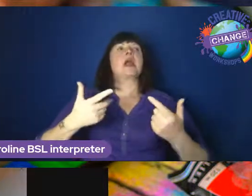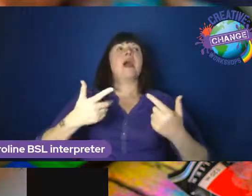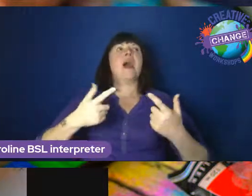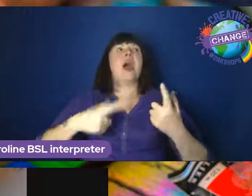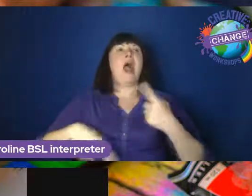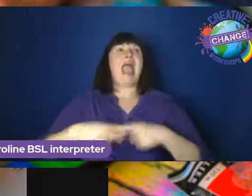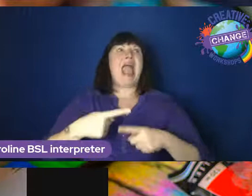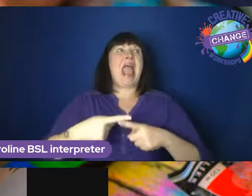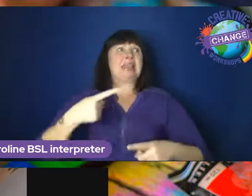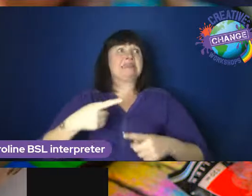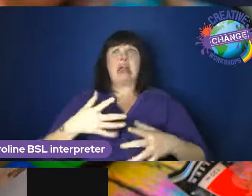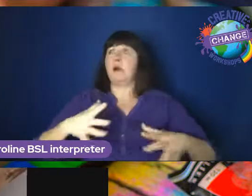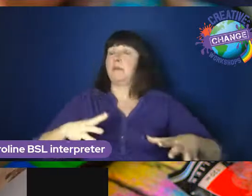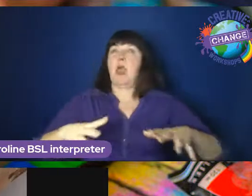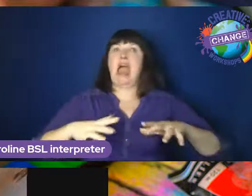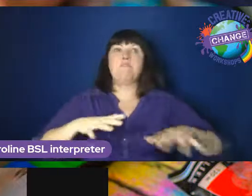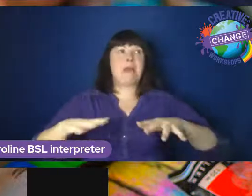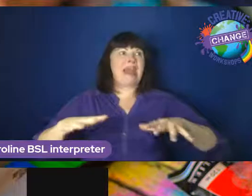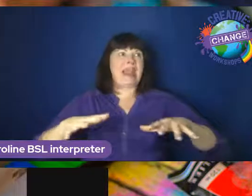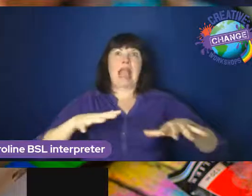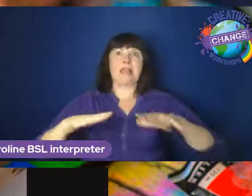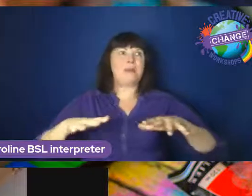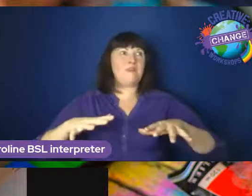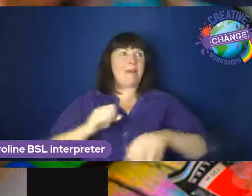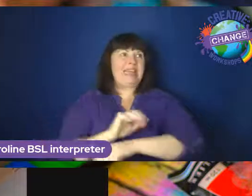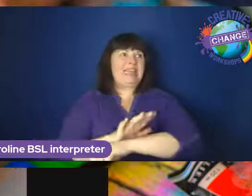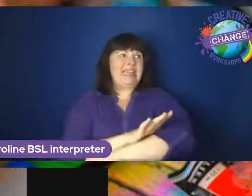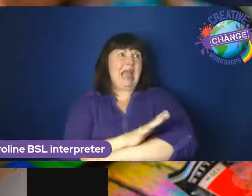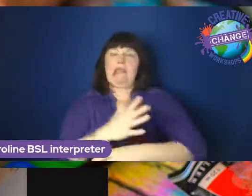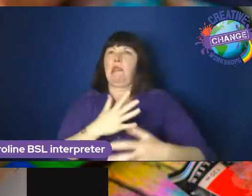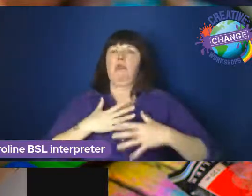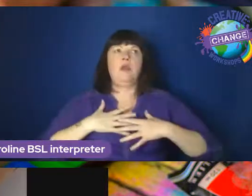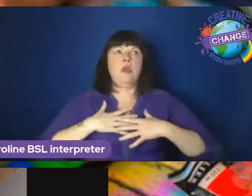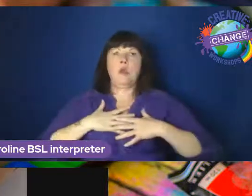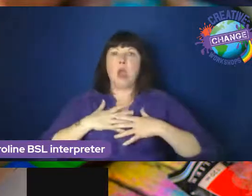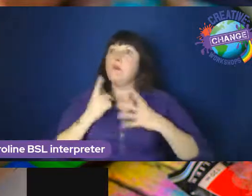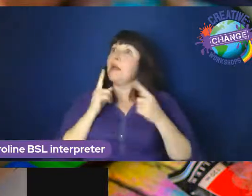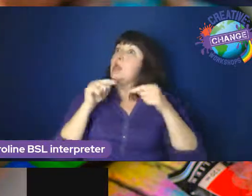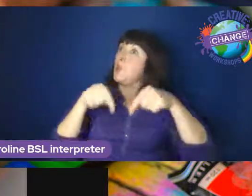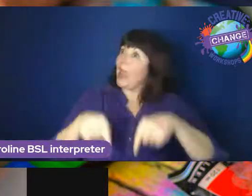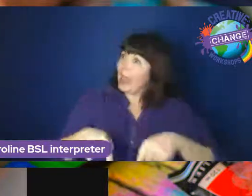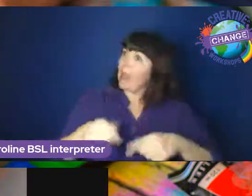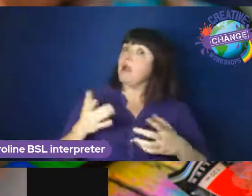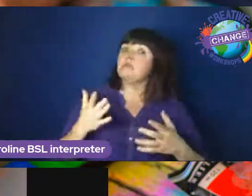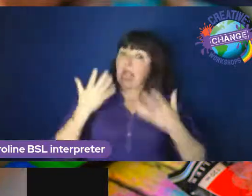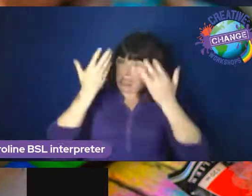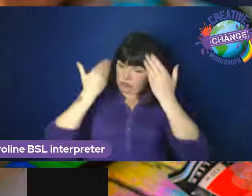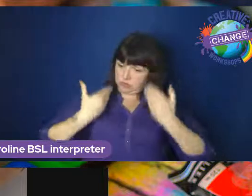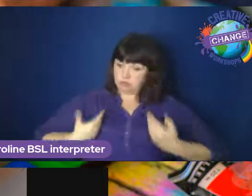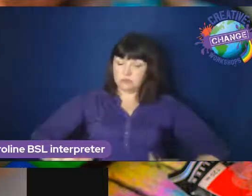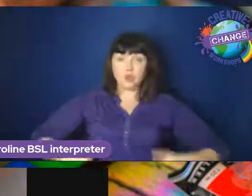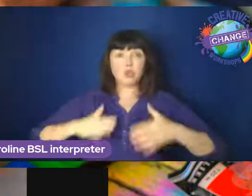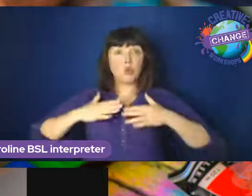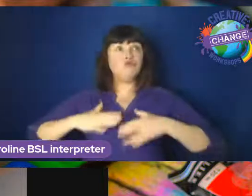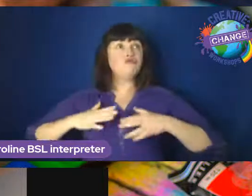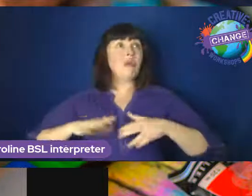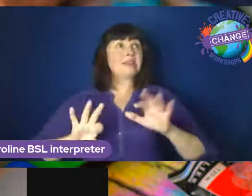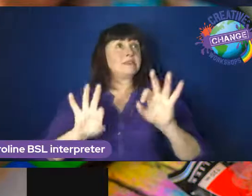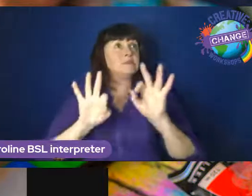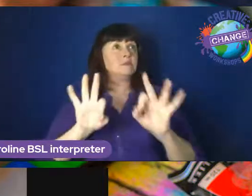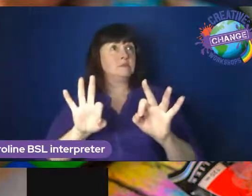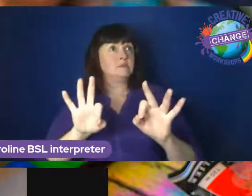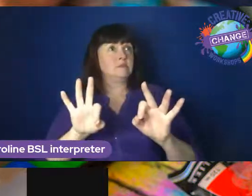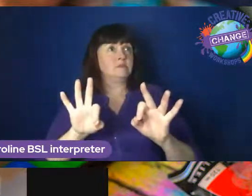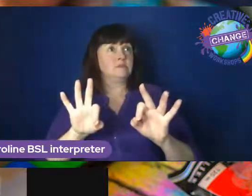Oh, bless you. But you're here, and not only are you are here and dressed to perform. So that is